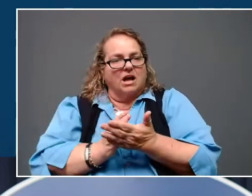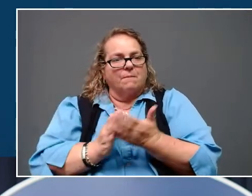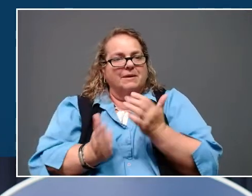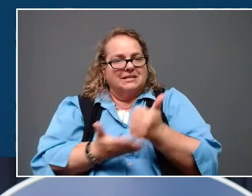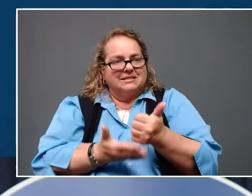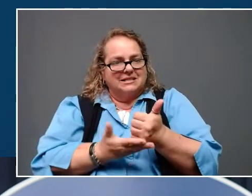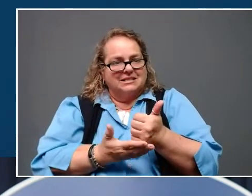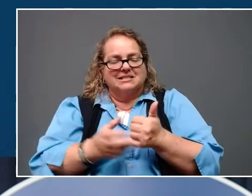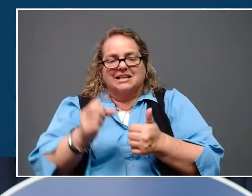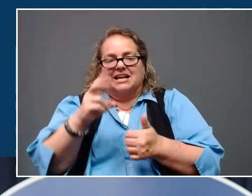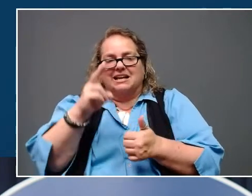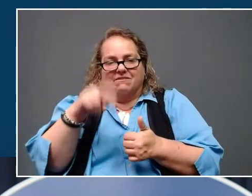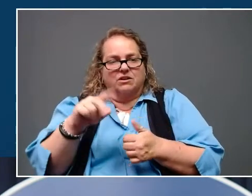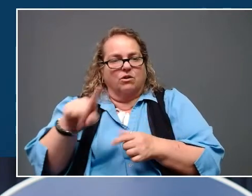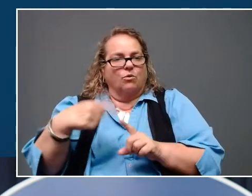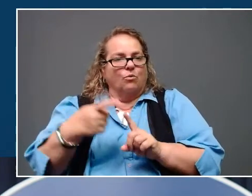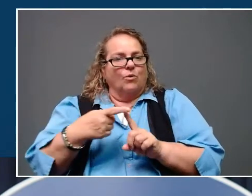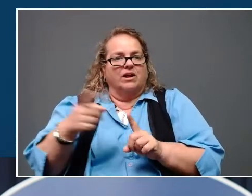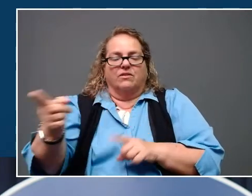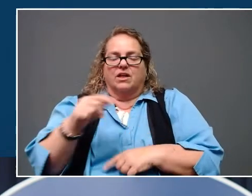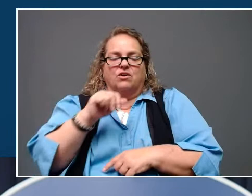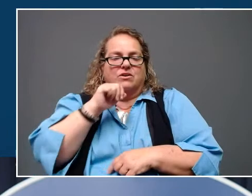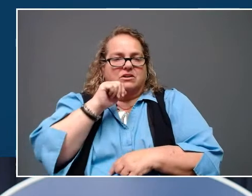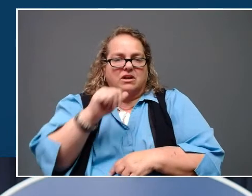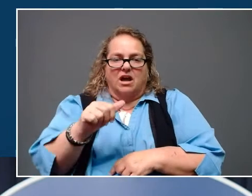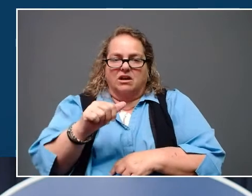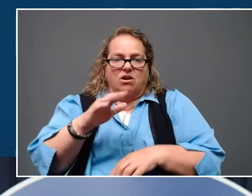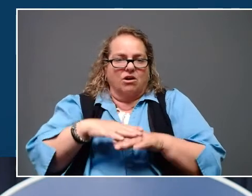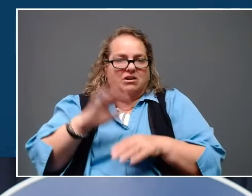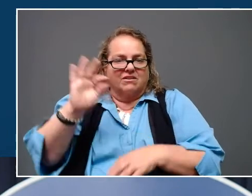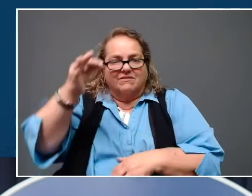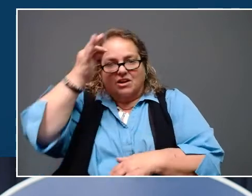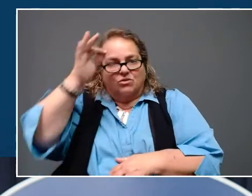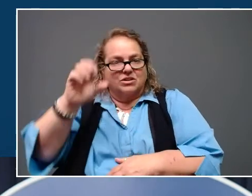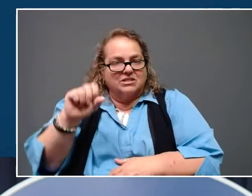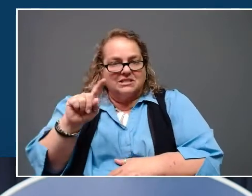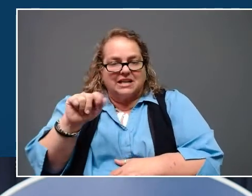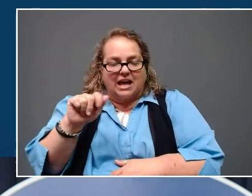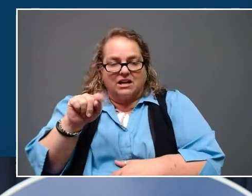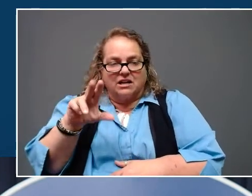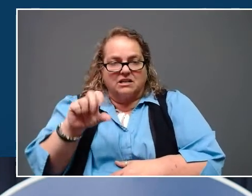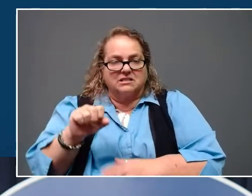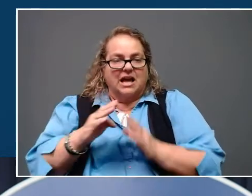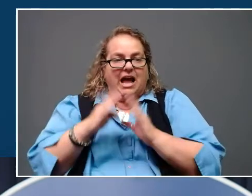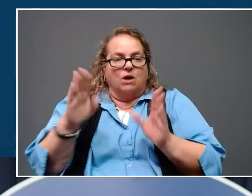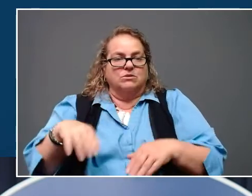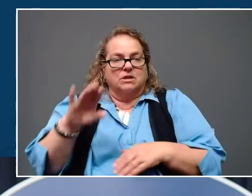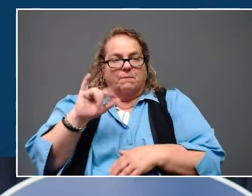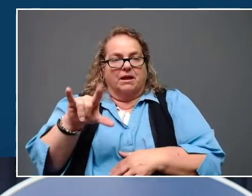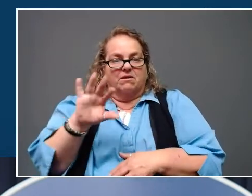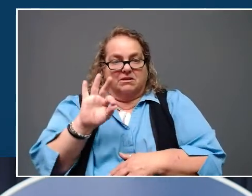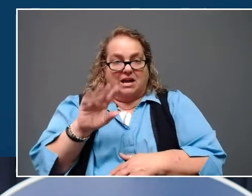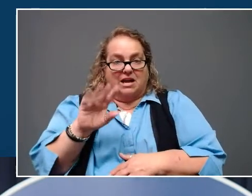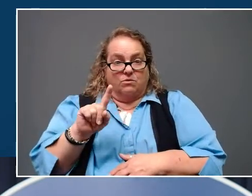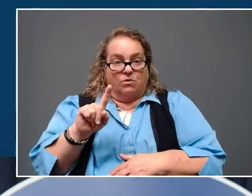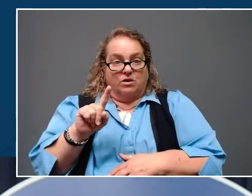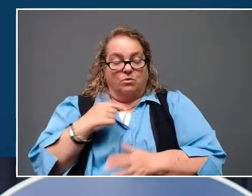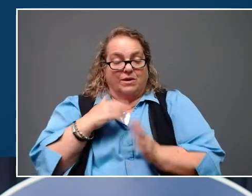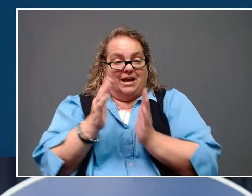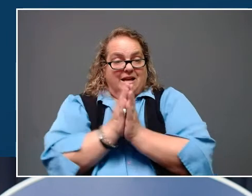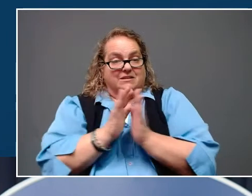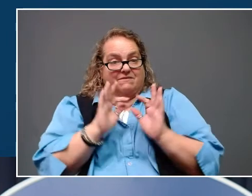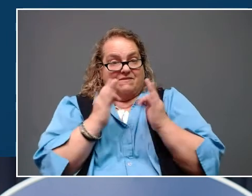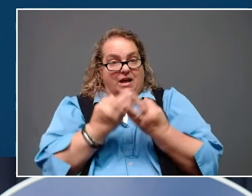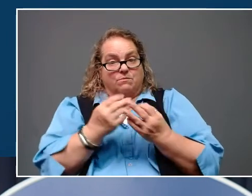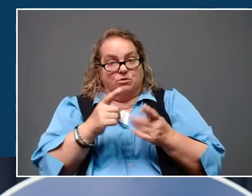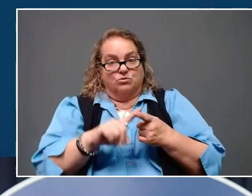even when they are not on federal status. House Bill 91. We're asking these families to move so many